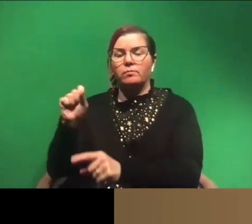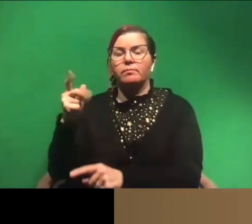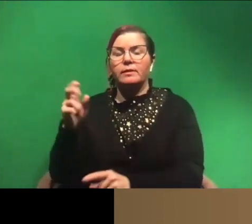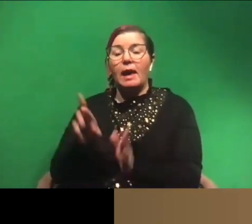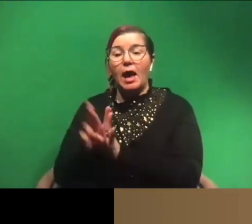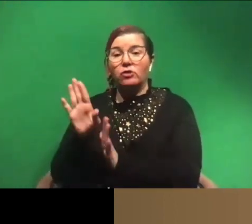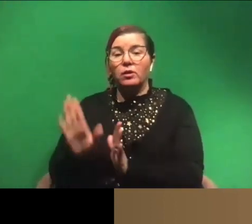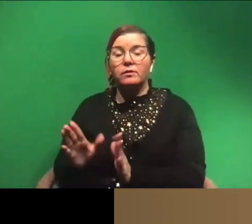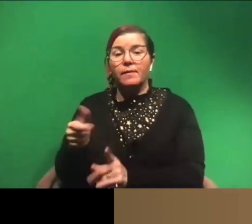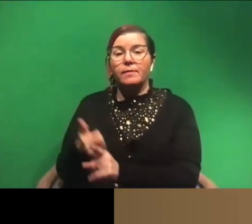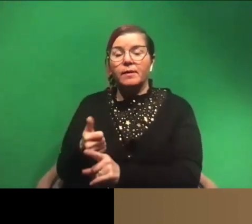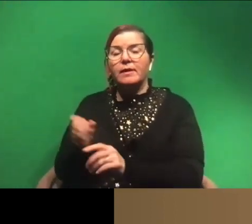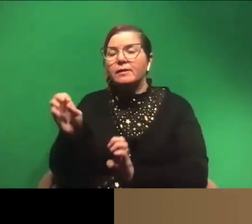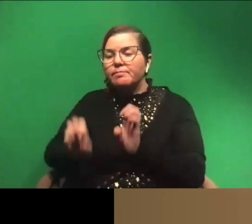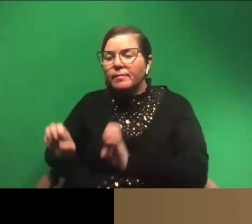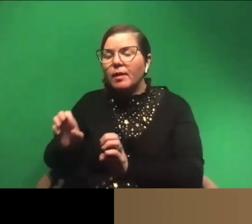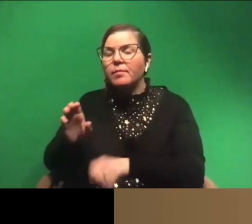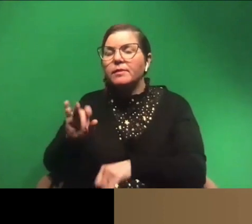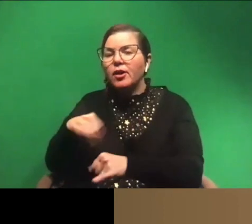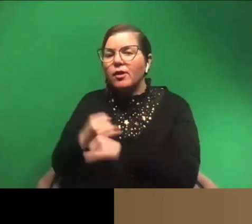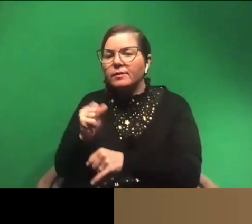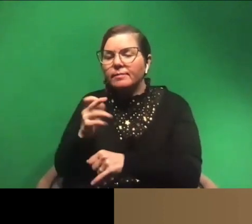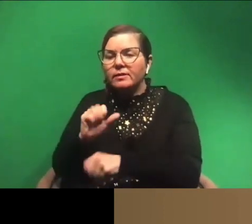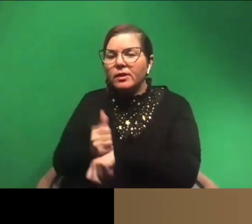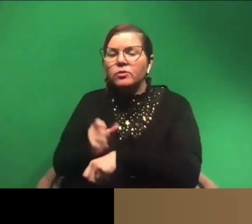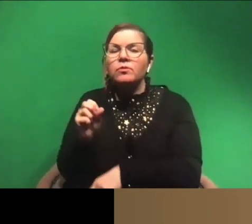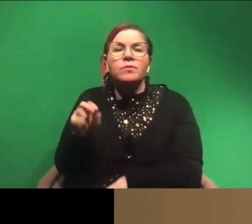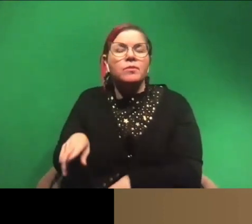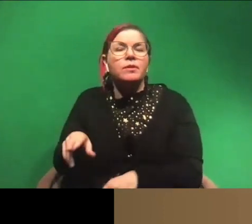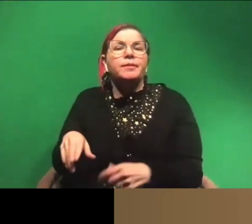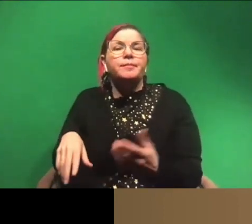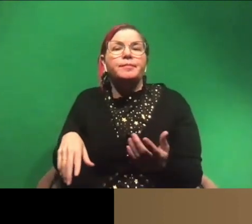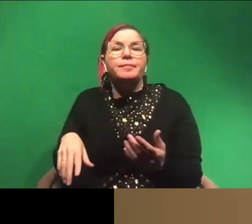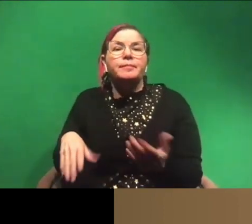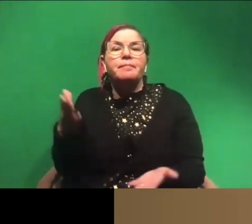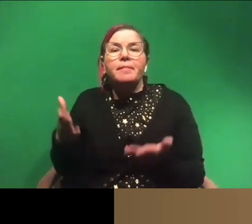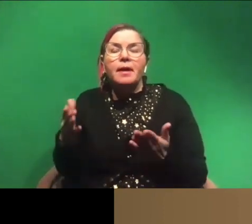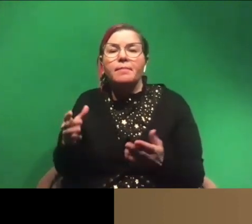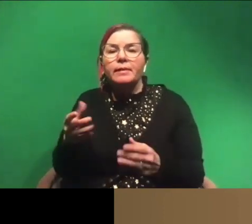do the experiments on the International Space Station or might take